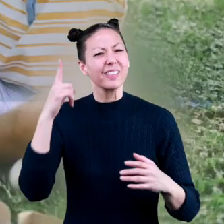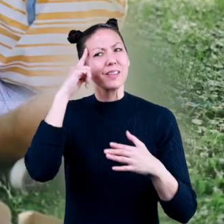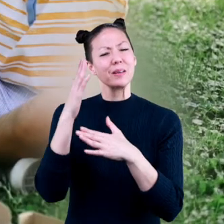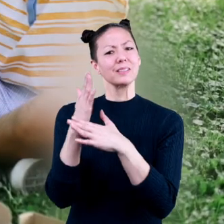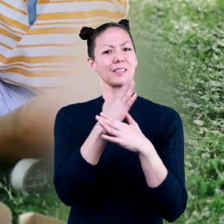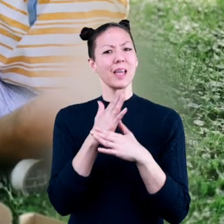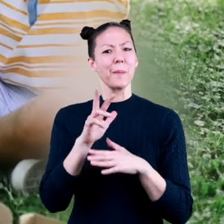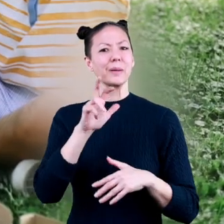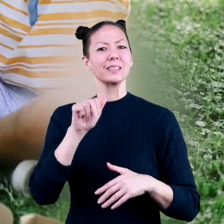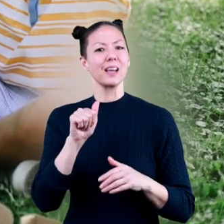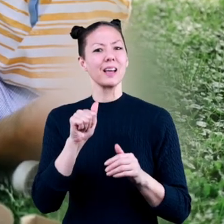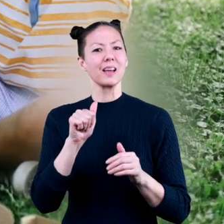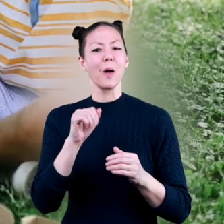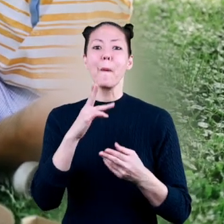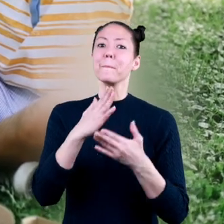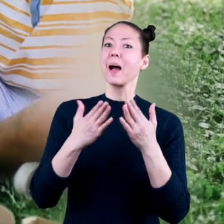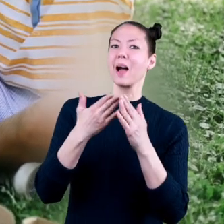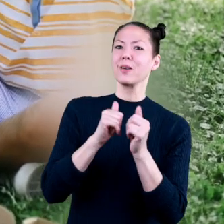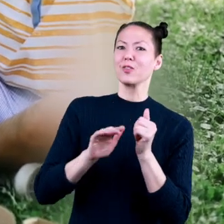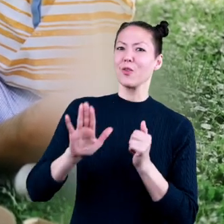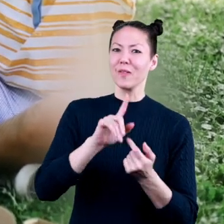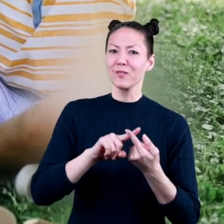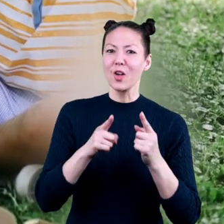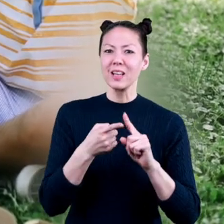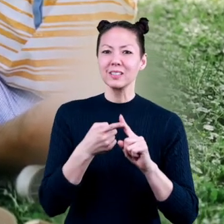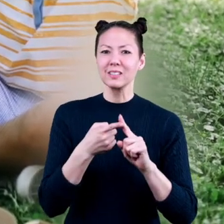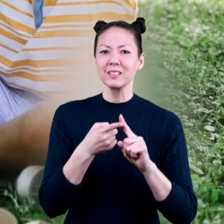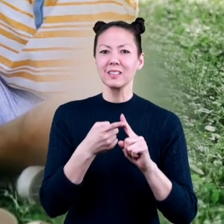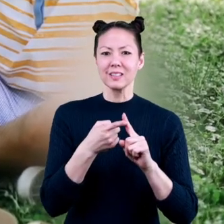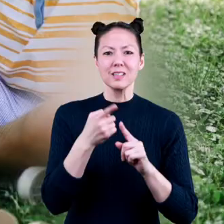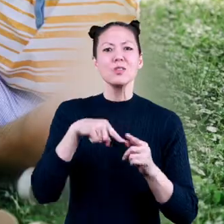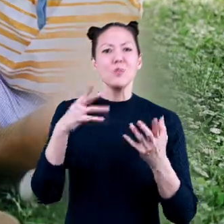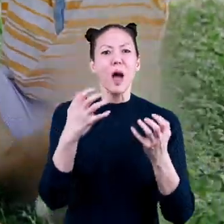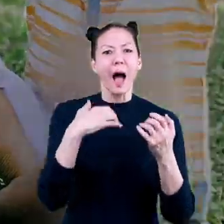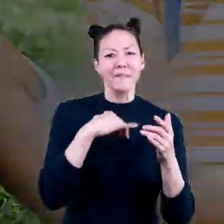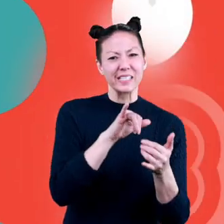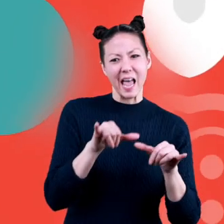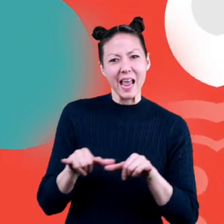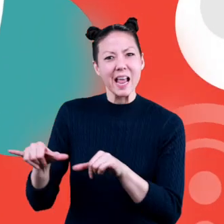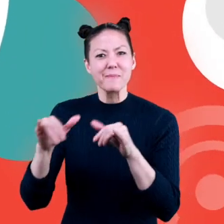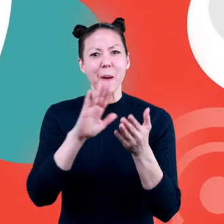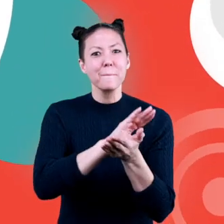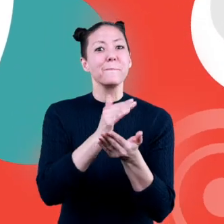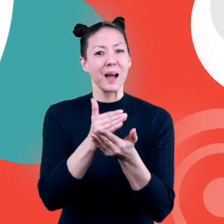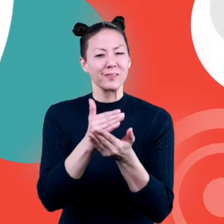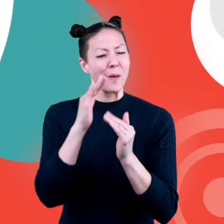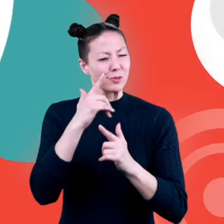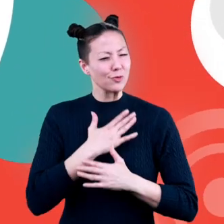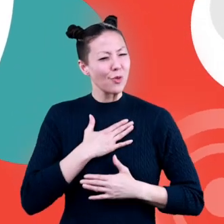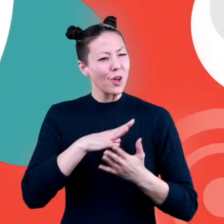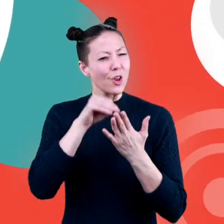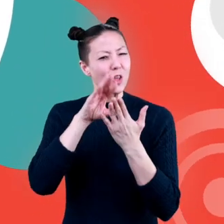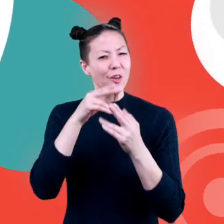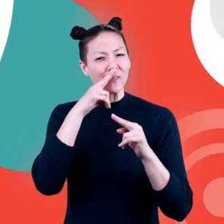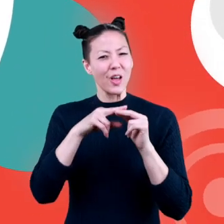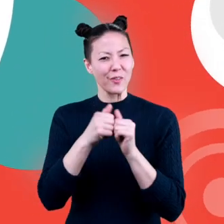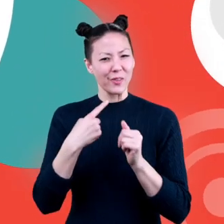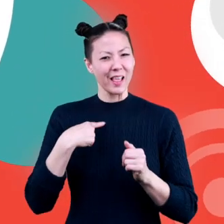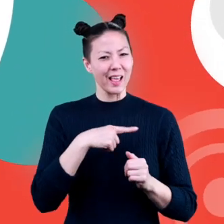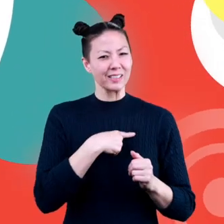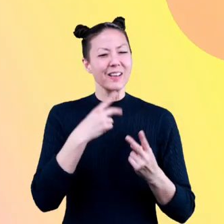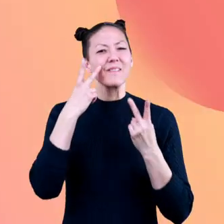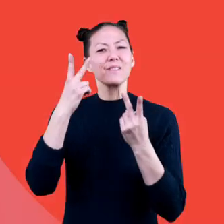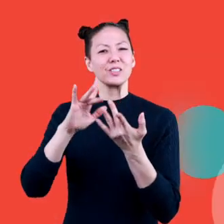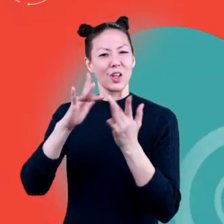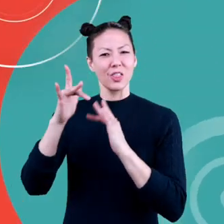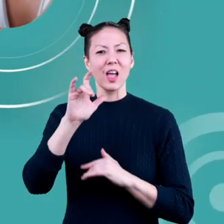Think of sharing a pizza or pie with friends, and each of you want to eat the same amount. Hope you had fun learning with us.